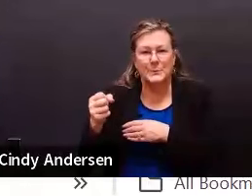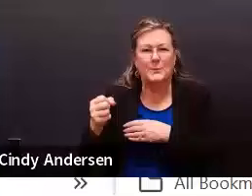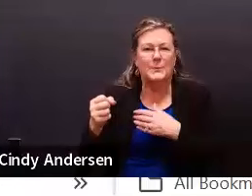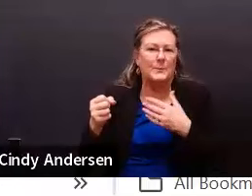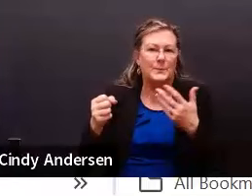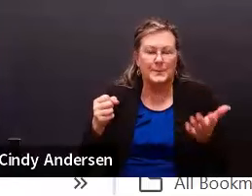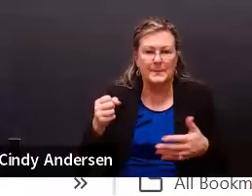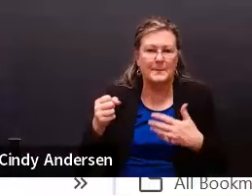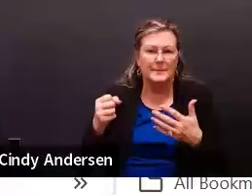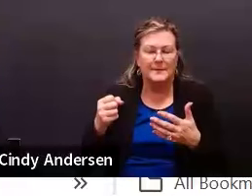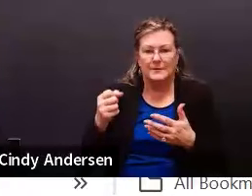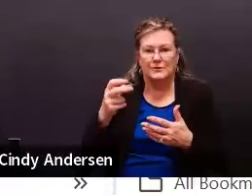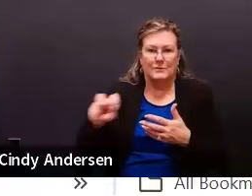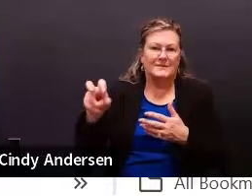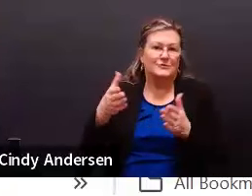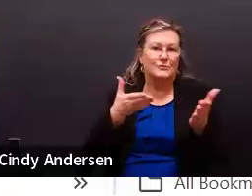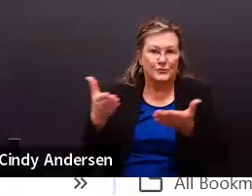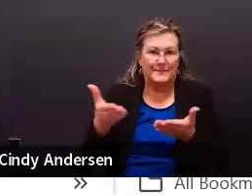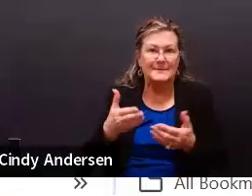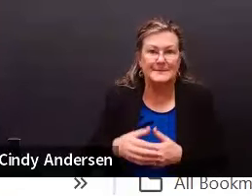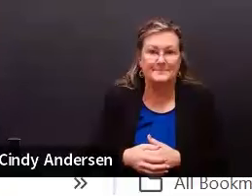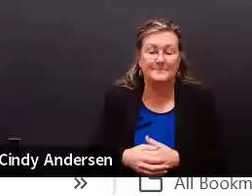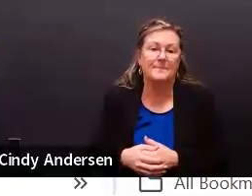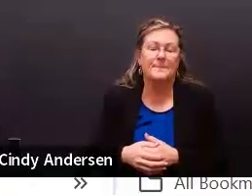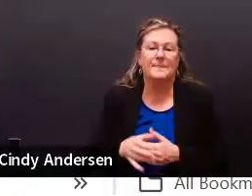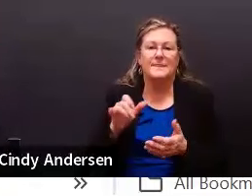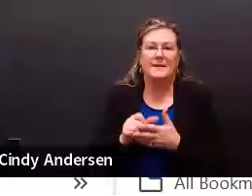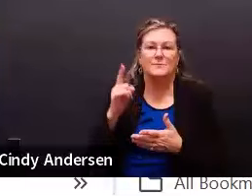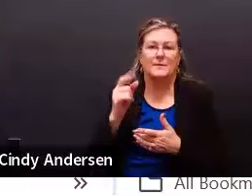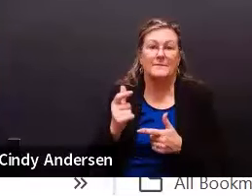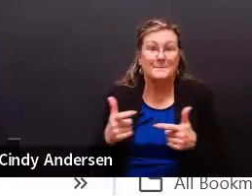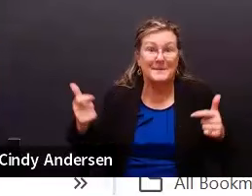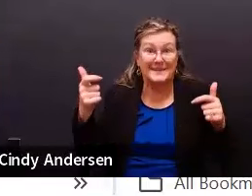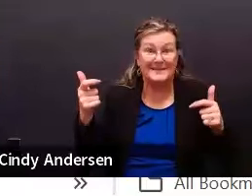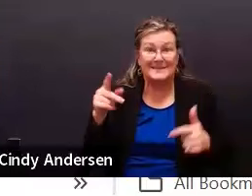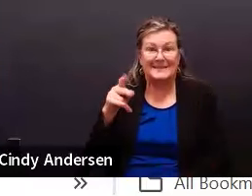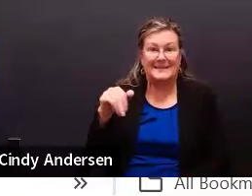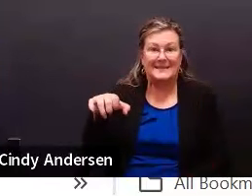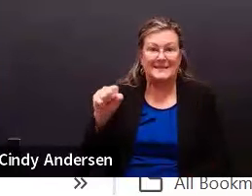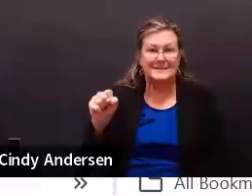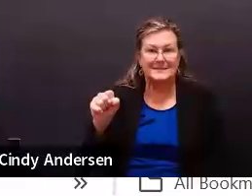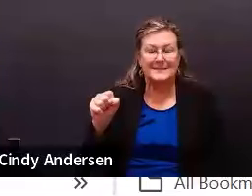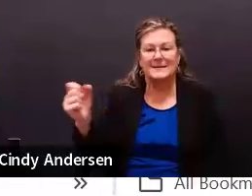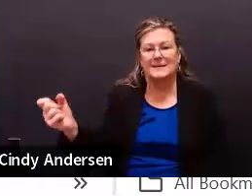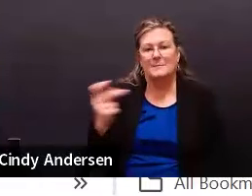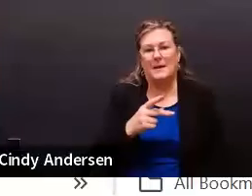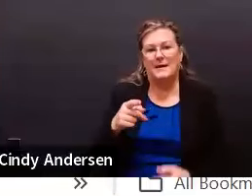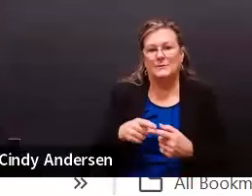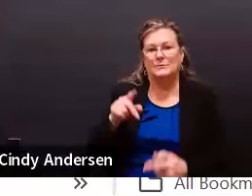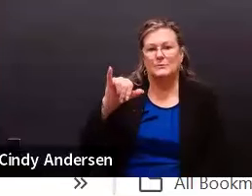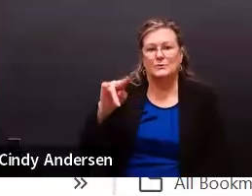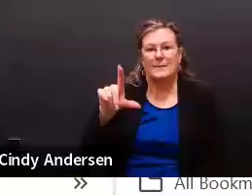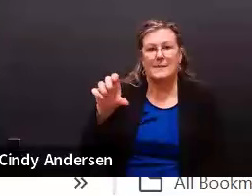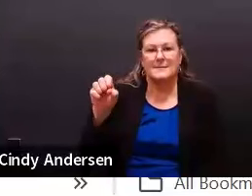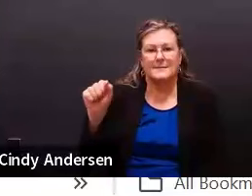those post-high transition services. So that was one of the biggest keys. And I think kind of back to that, Jalissa, right?